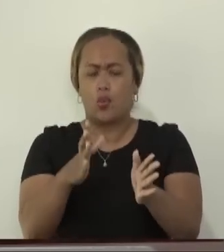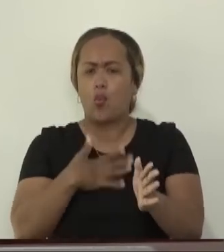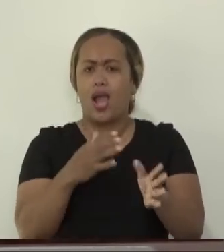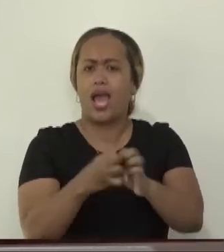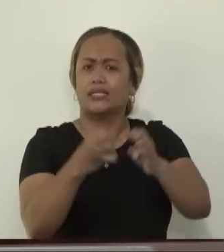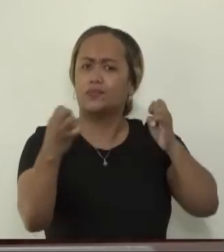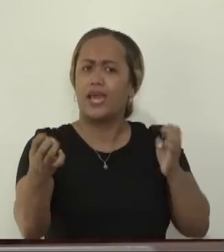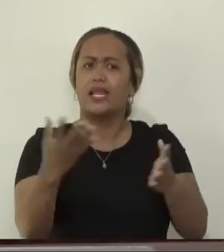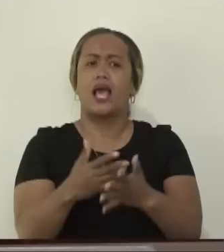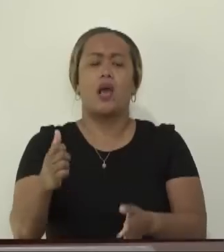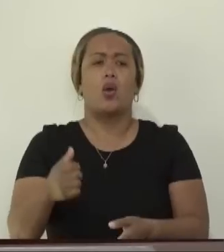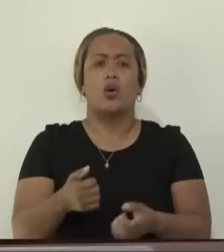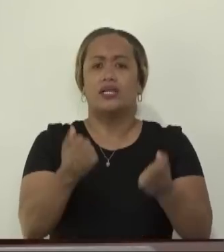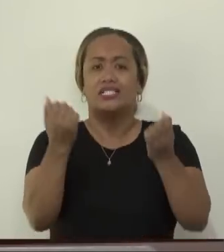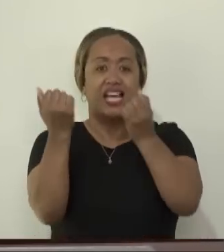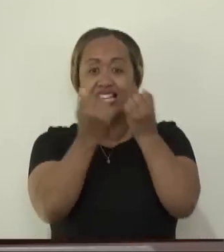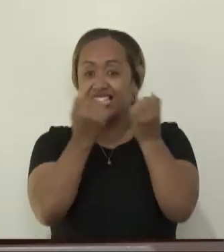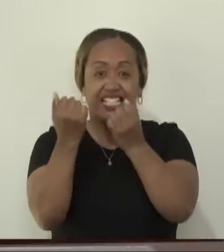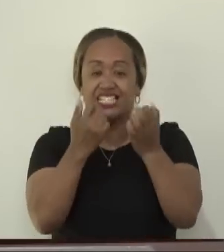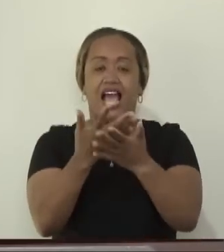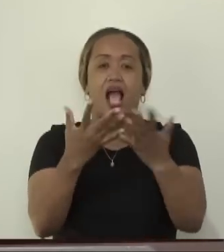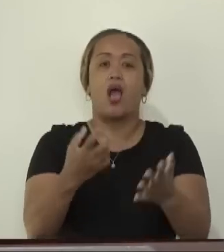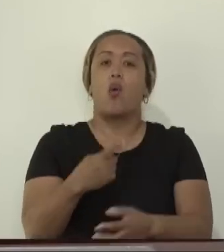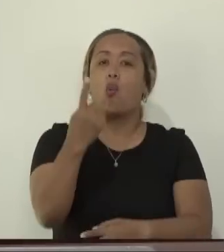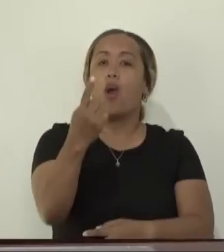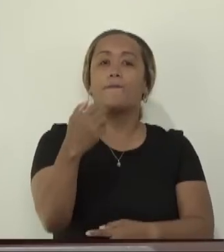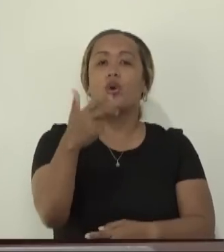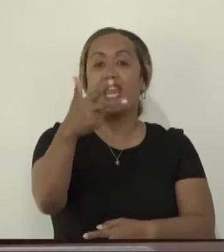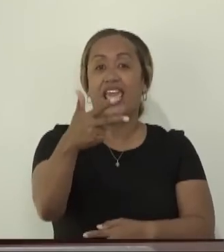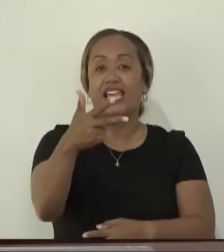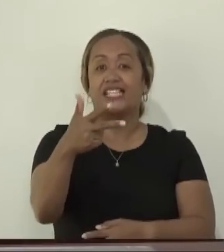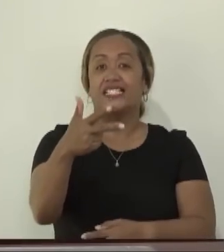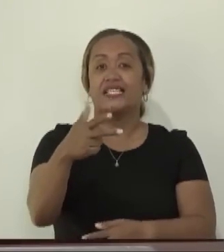expand sugarcane production beyond the 1.8 million tons.